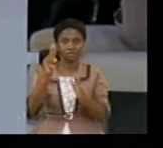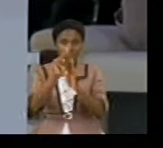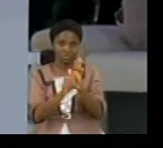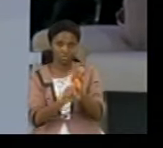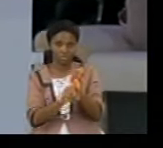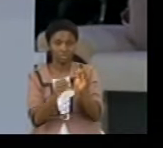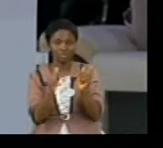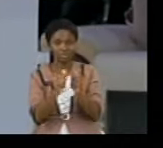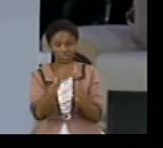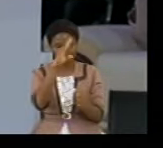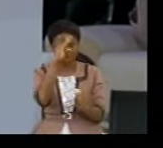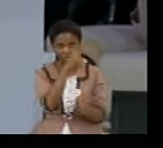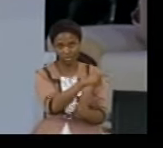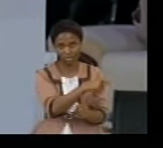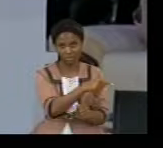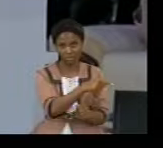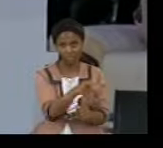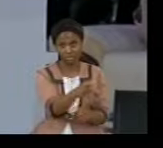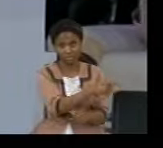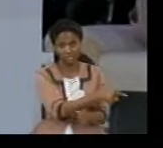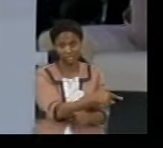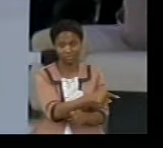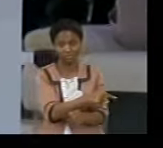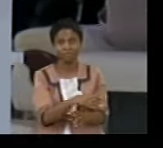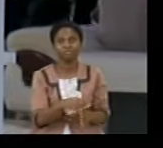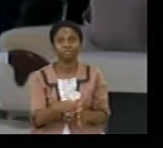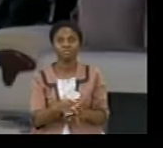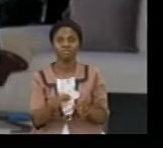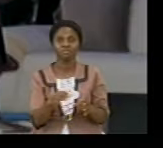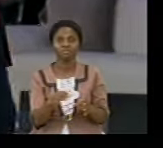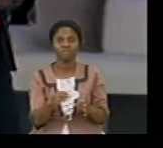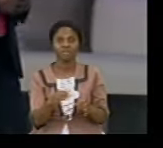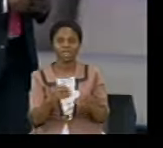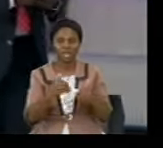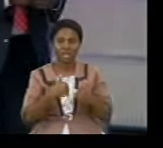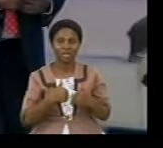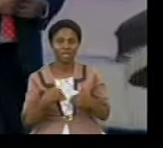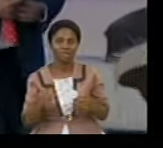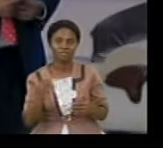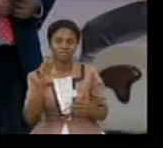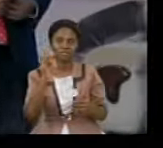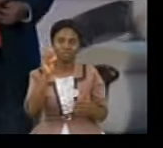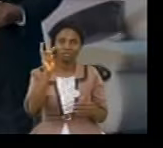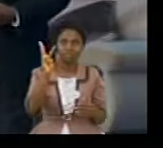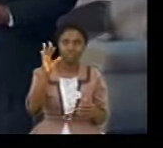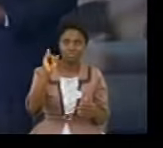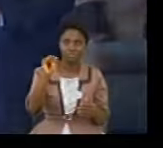Enoch, Noah. Bearing them witness, them who?